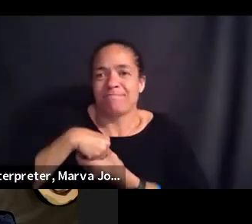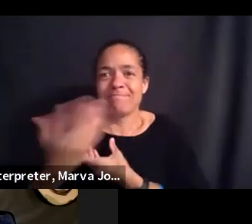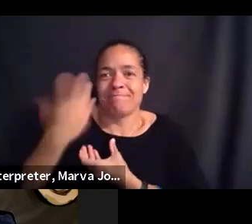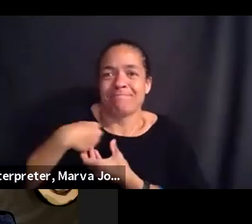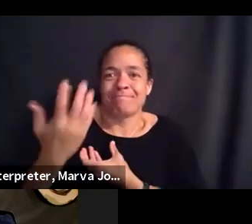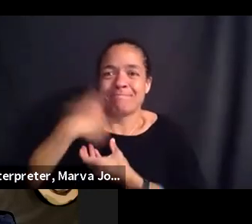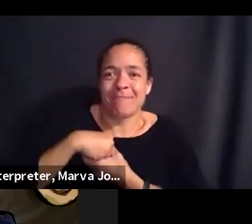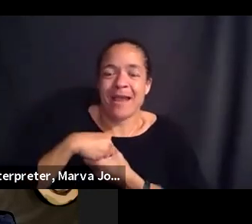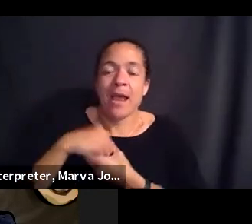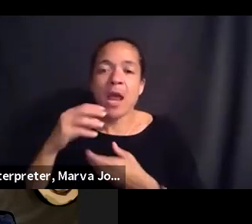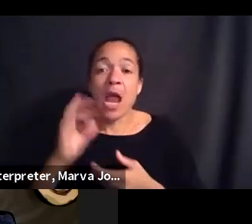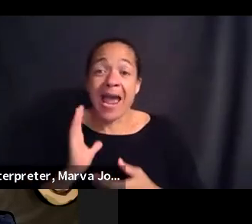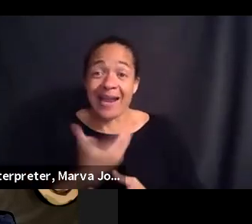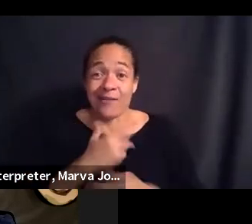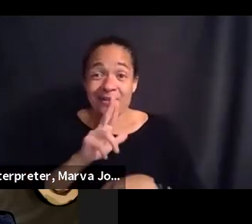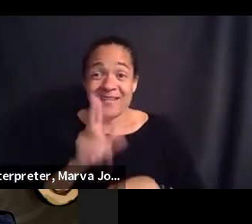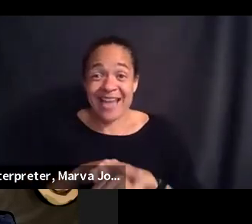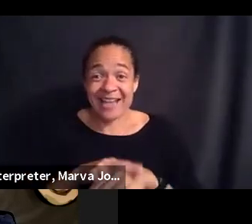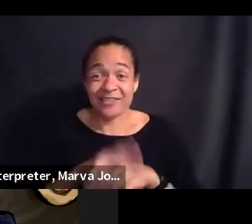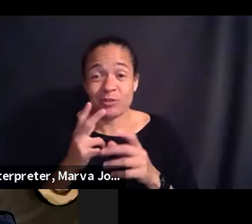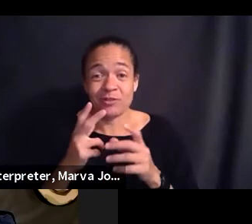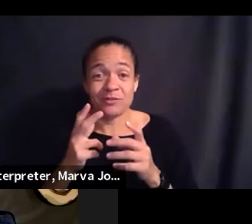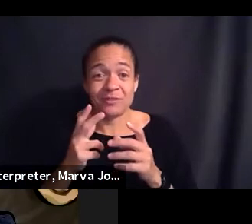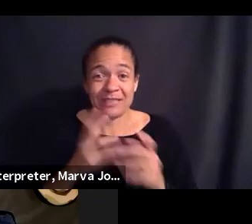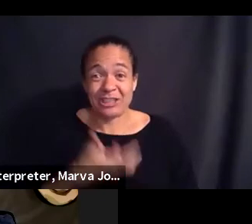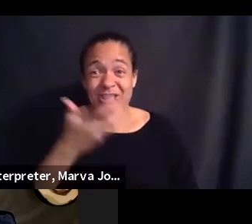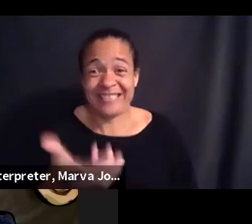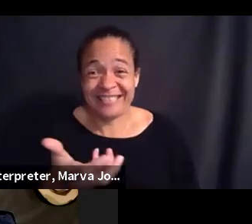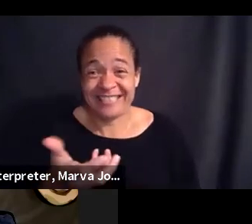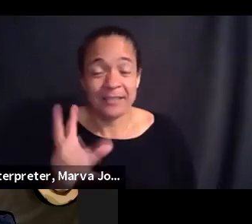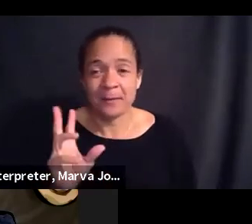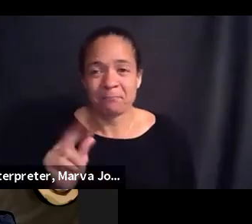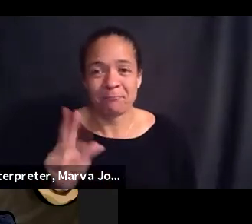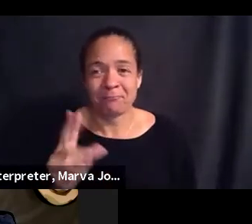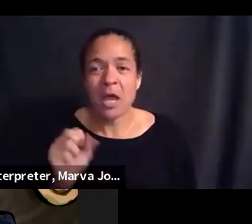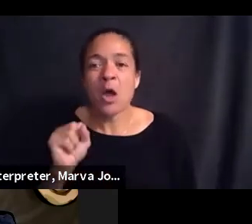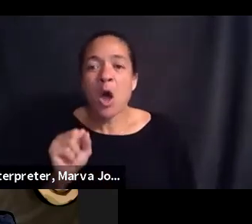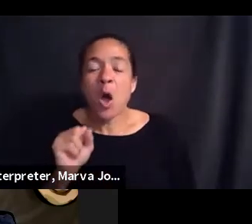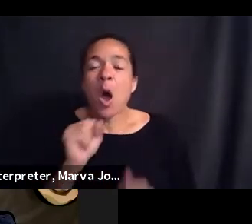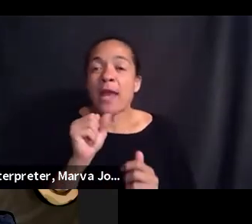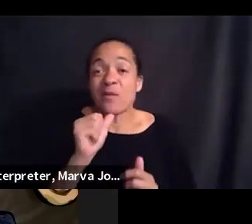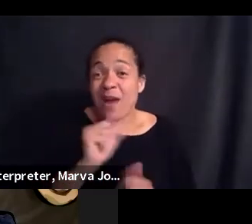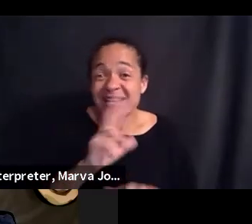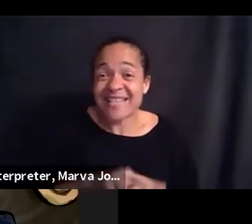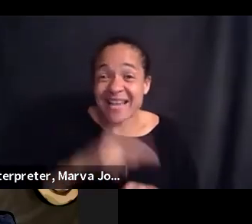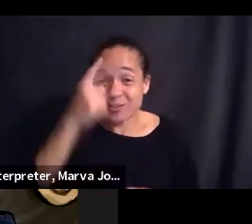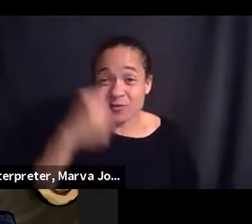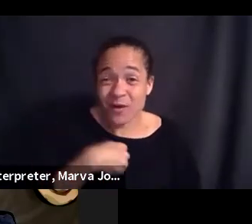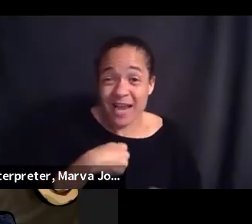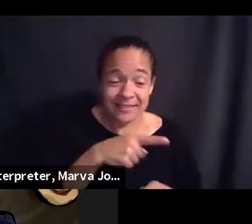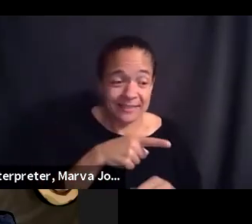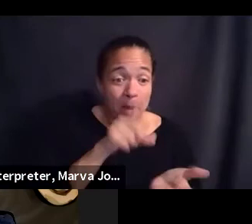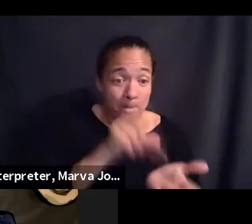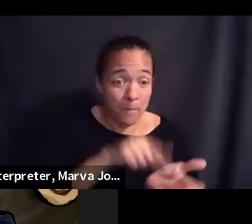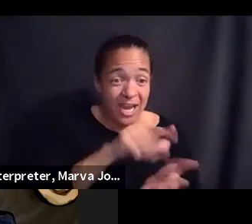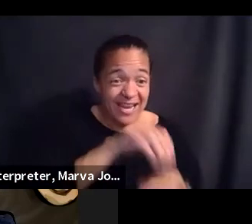it wasn't naturally our key thing to be like, okay, we're creating this. Oh, we need to make sure we have a translated version. So that was kind of, you know, we